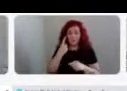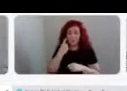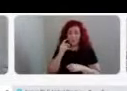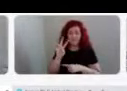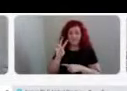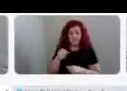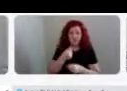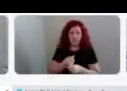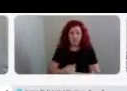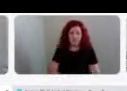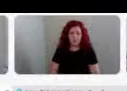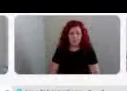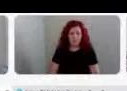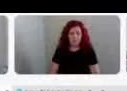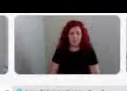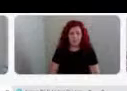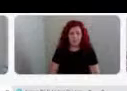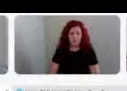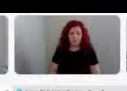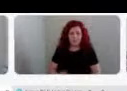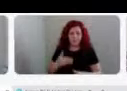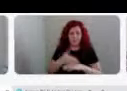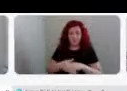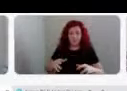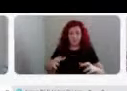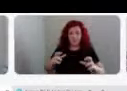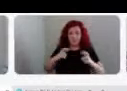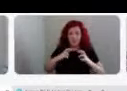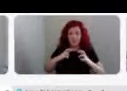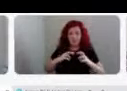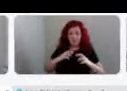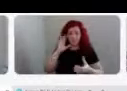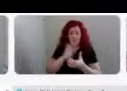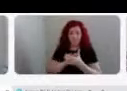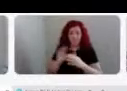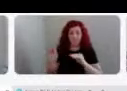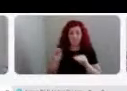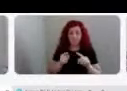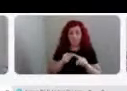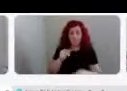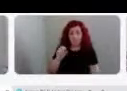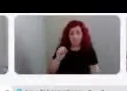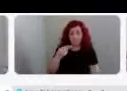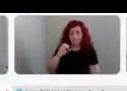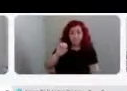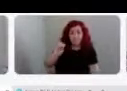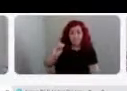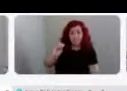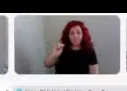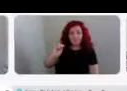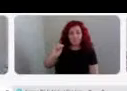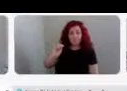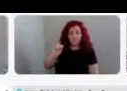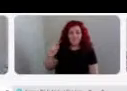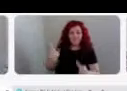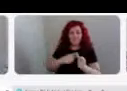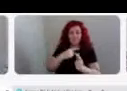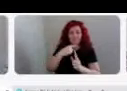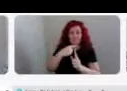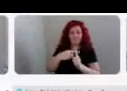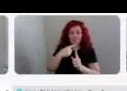years after retiring my husband and i moved here from ohio and one of our first positive